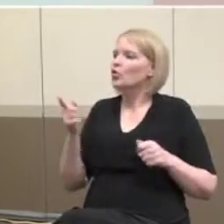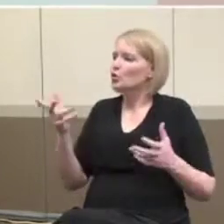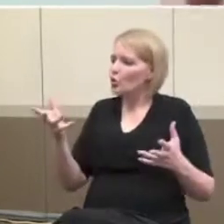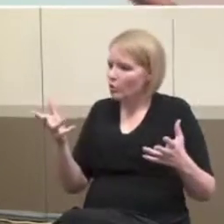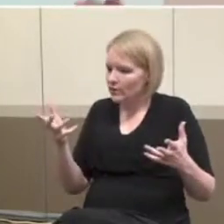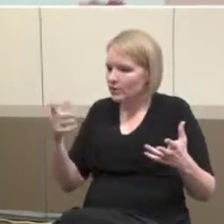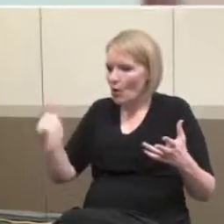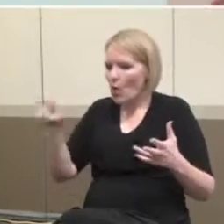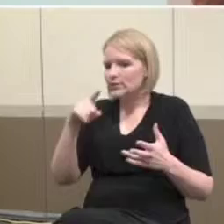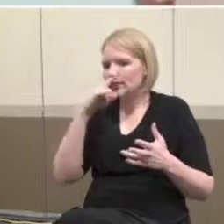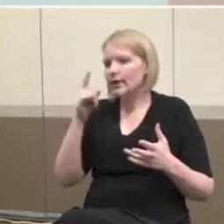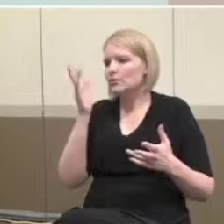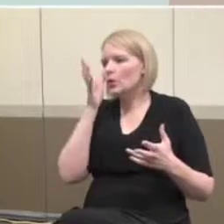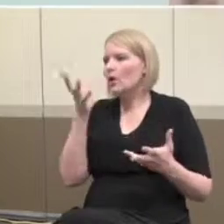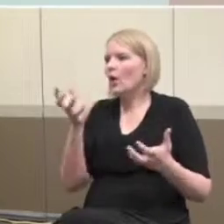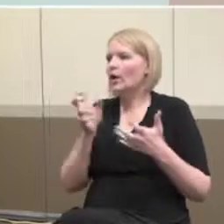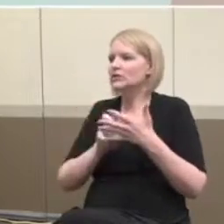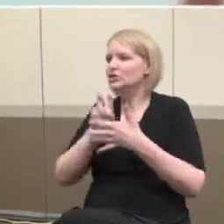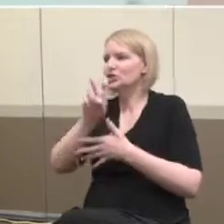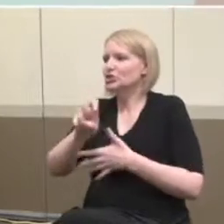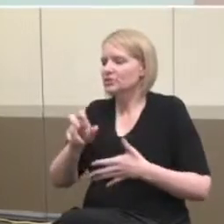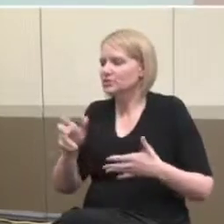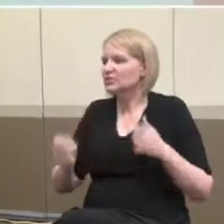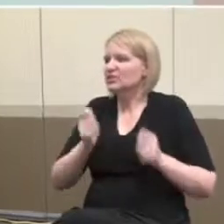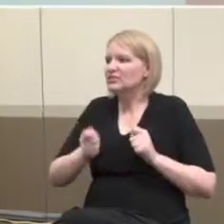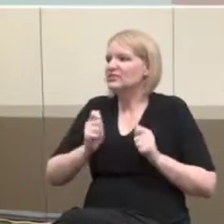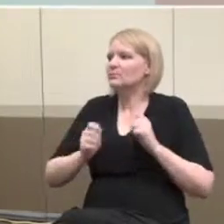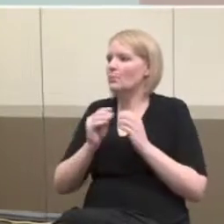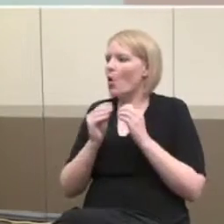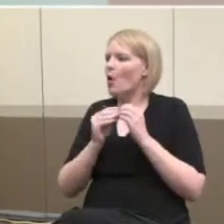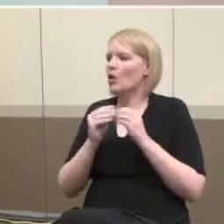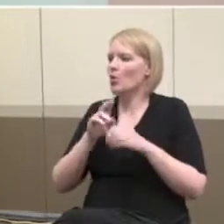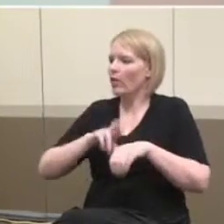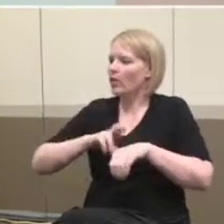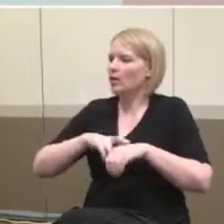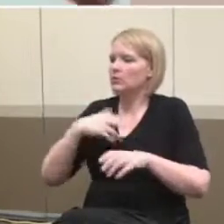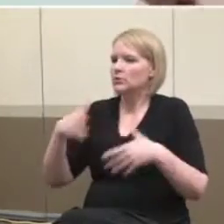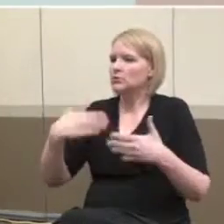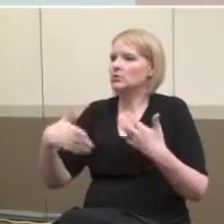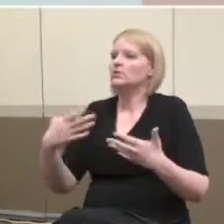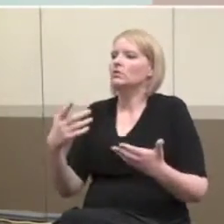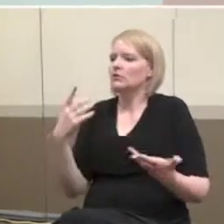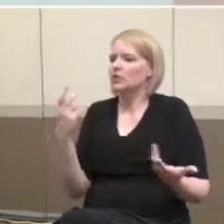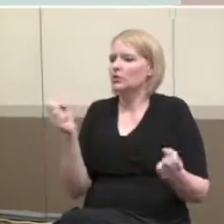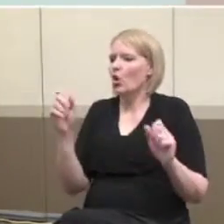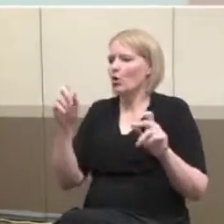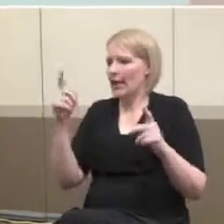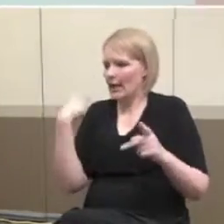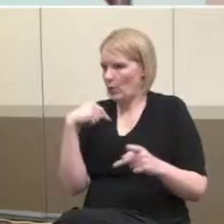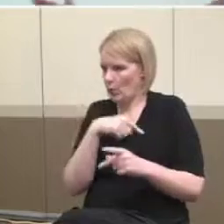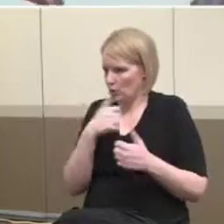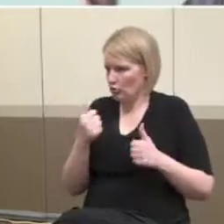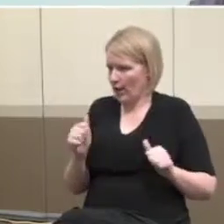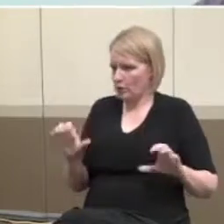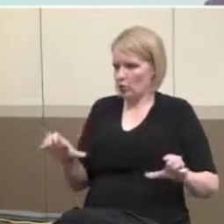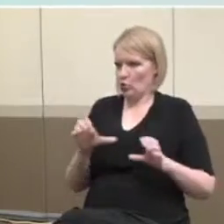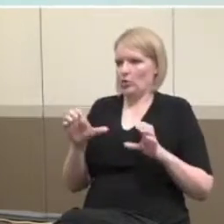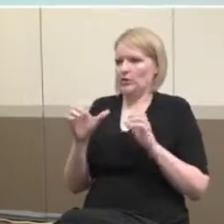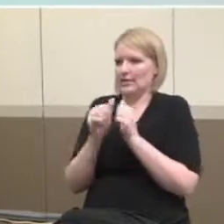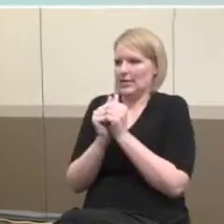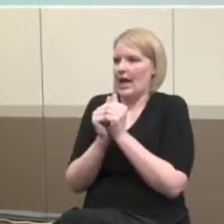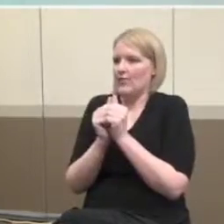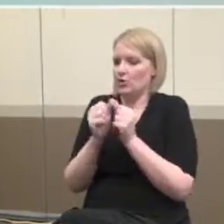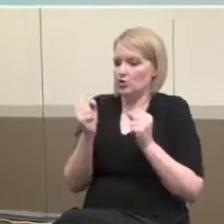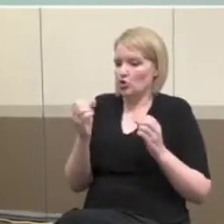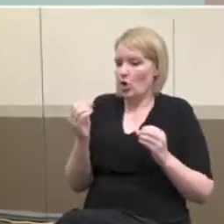really jump ahead, who have some experience or want to play more advanced rhythms. That's okay. We're doing this together. So let's make sure that